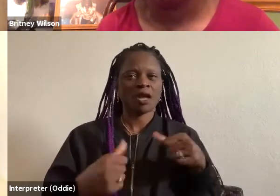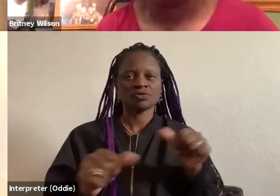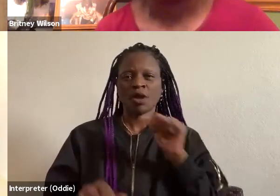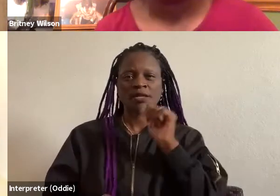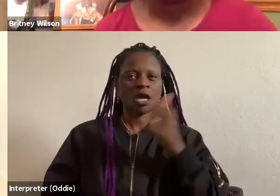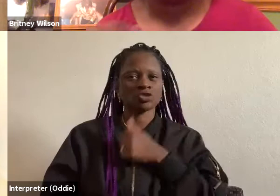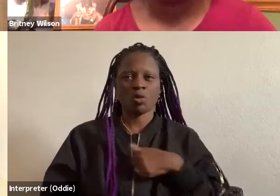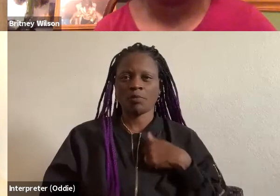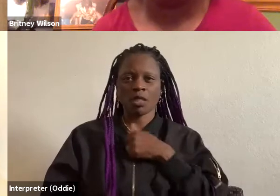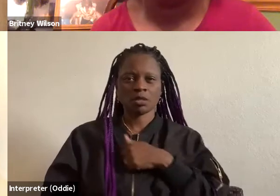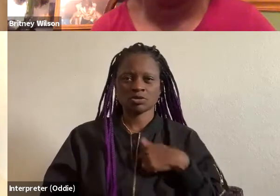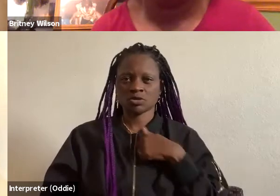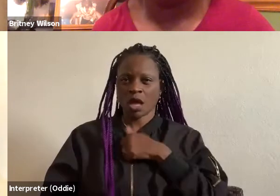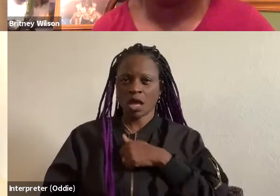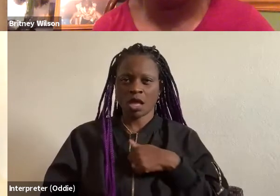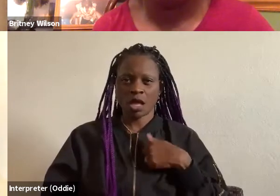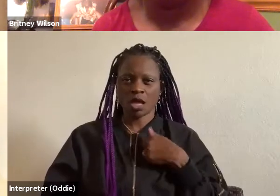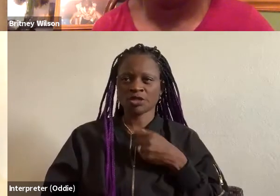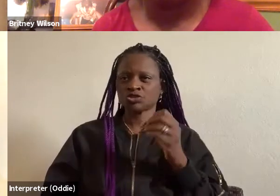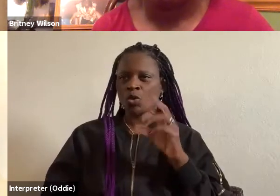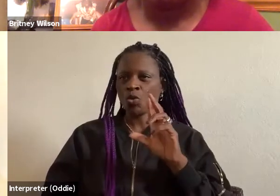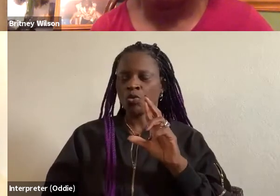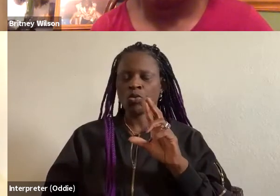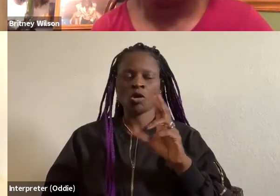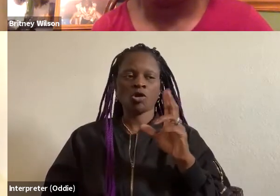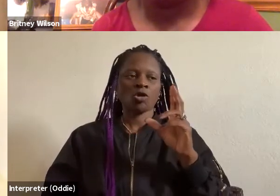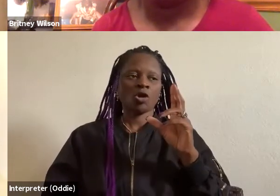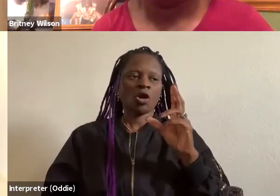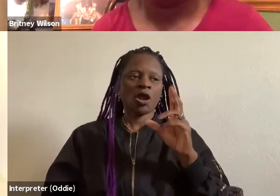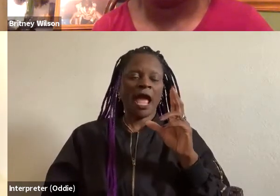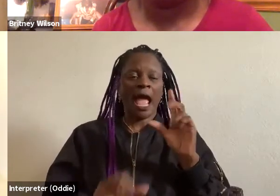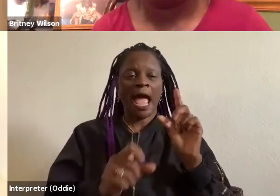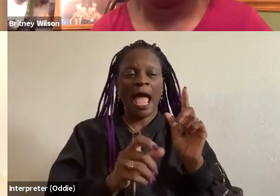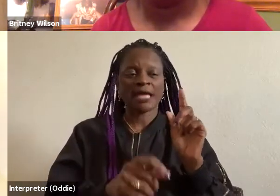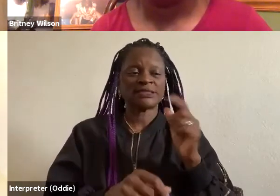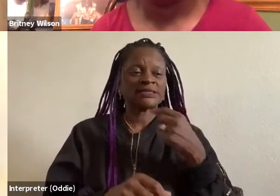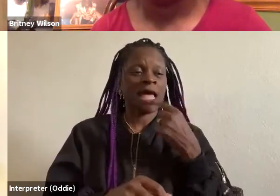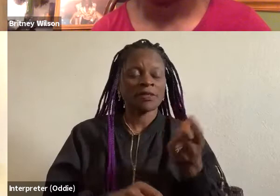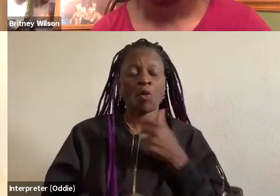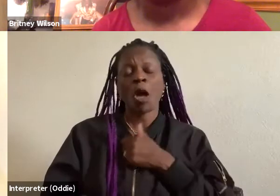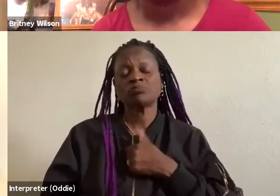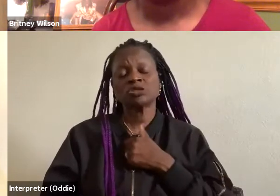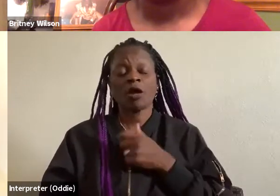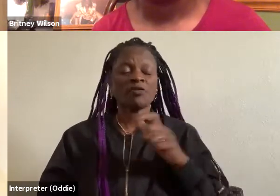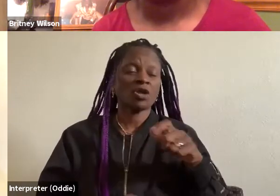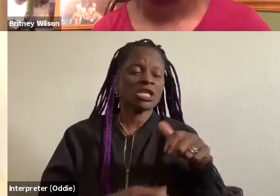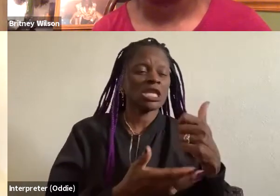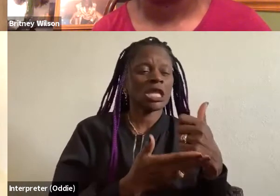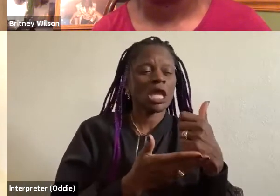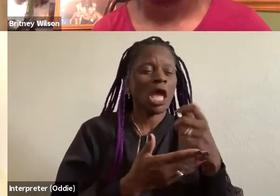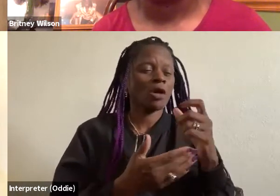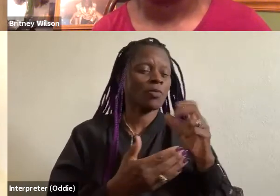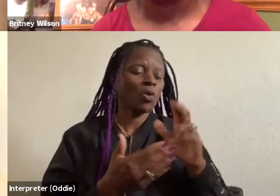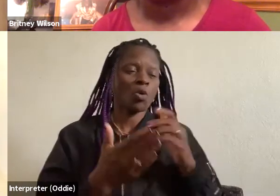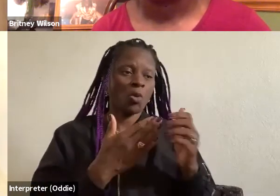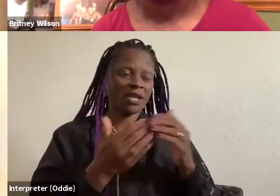space or for needing accommodations or for, you know, being all that I am. And so for